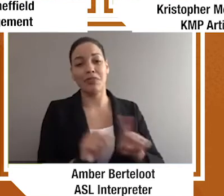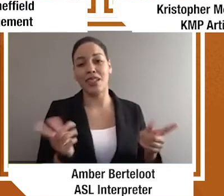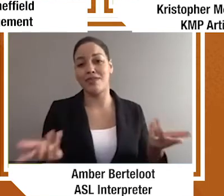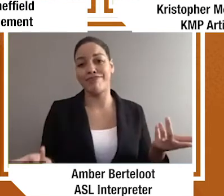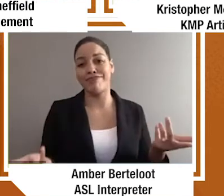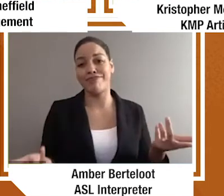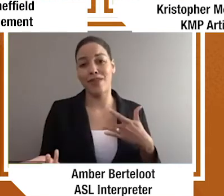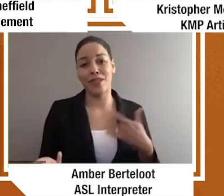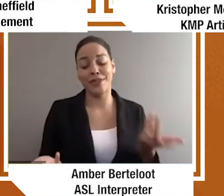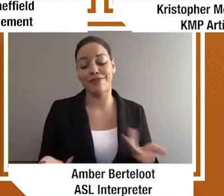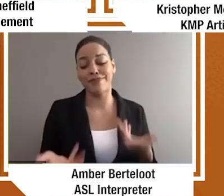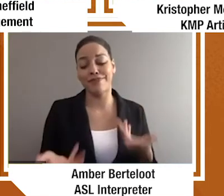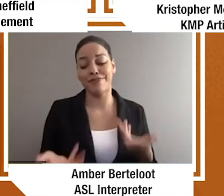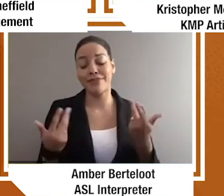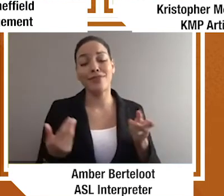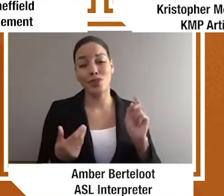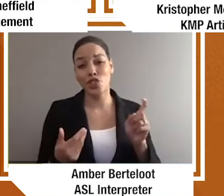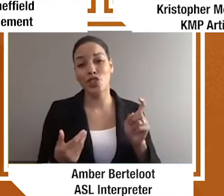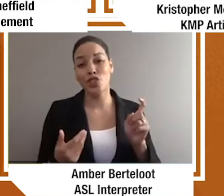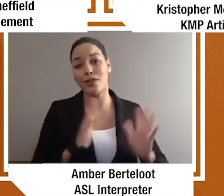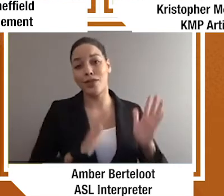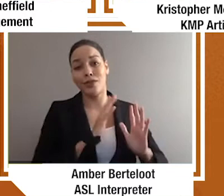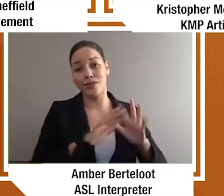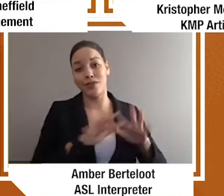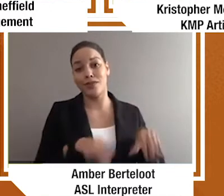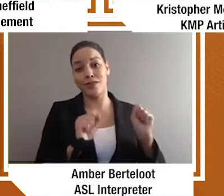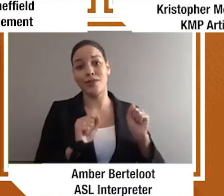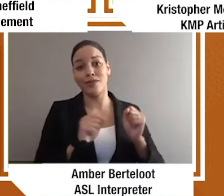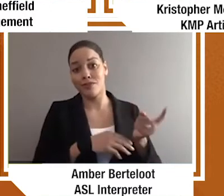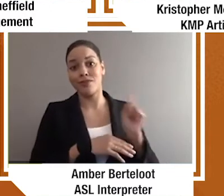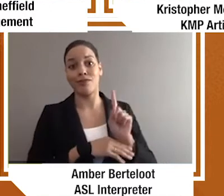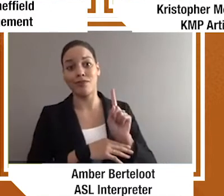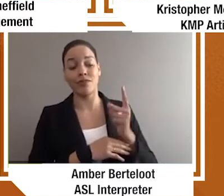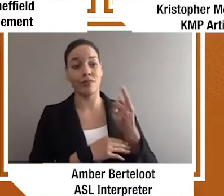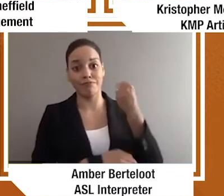that years ago when you were going through it, because